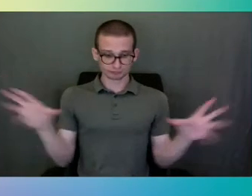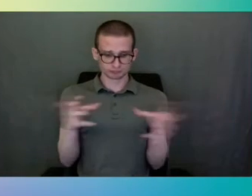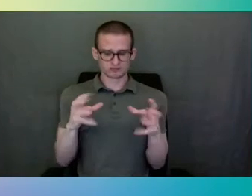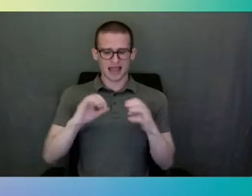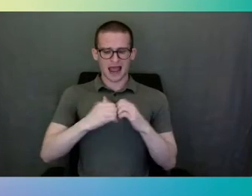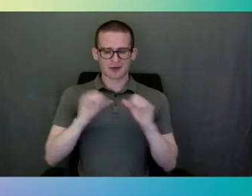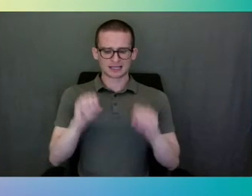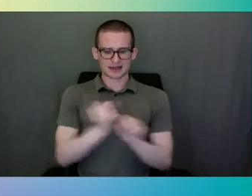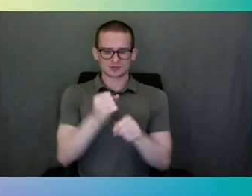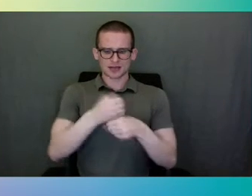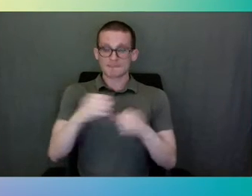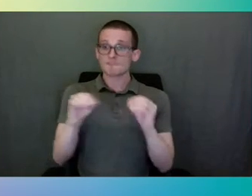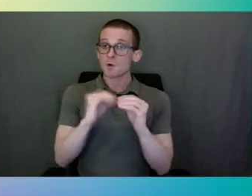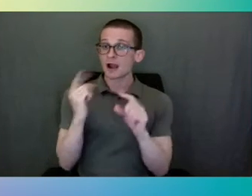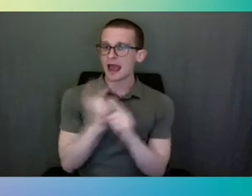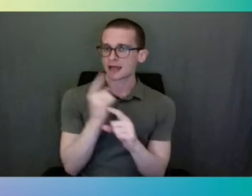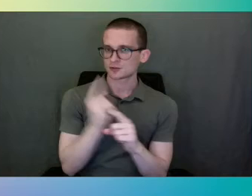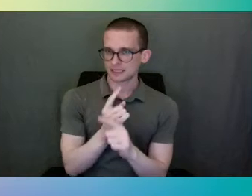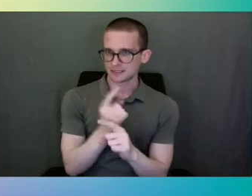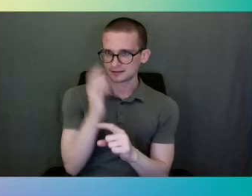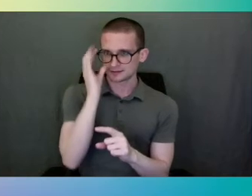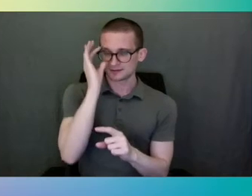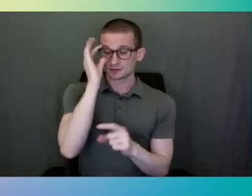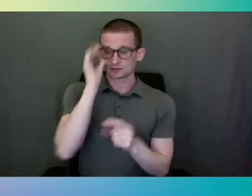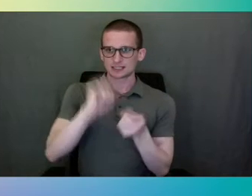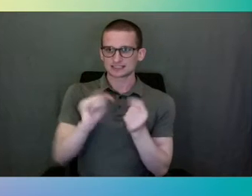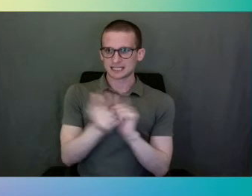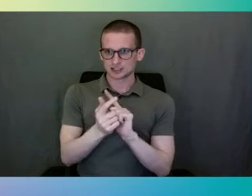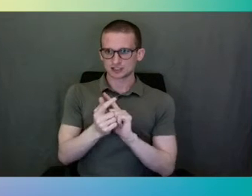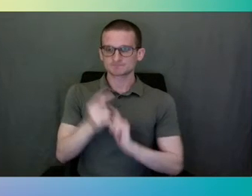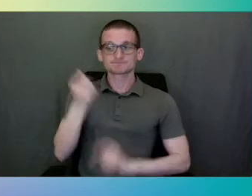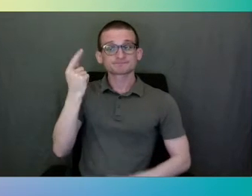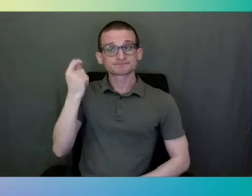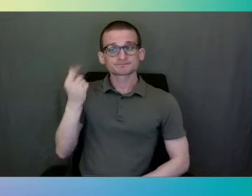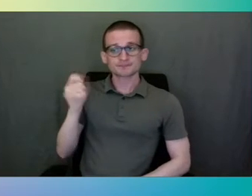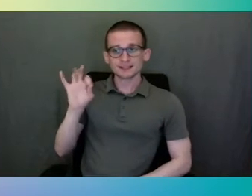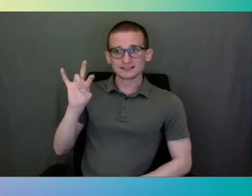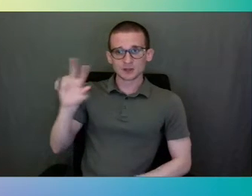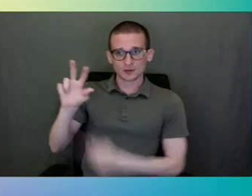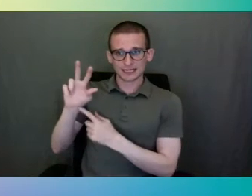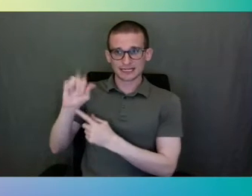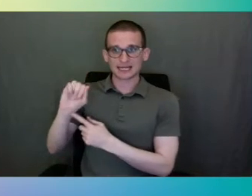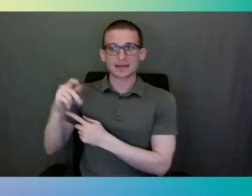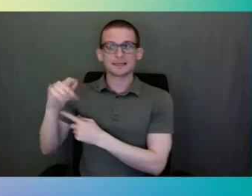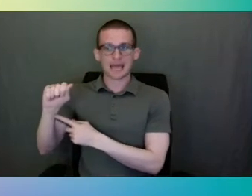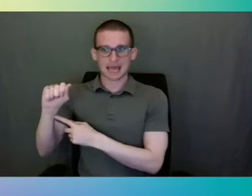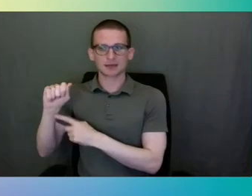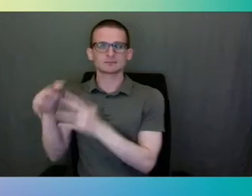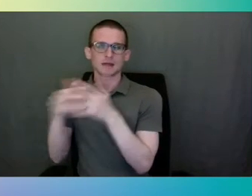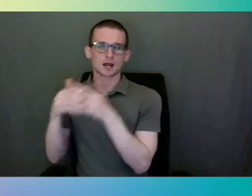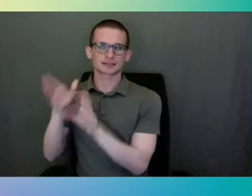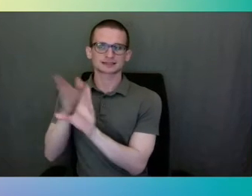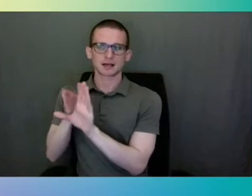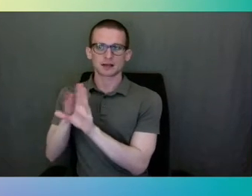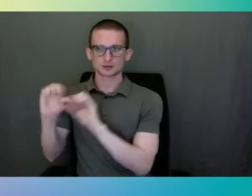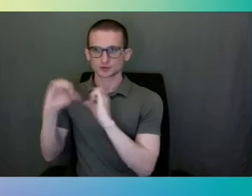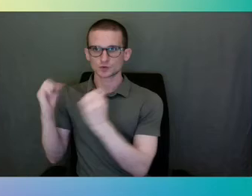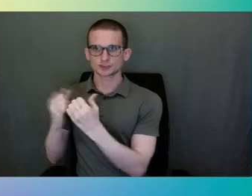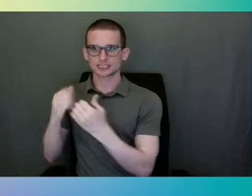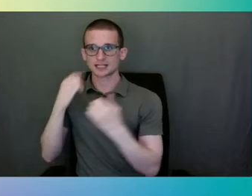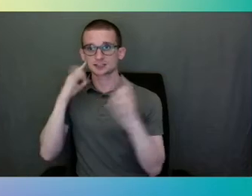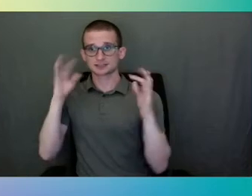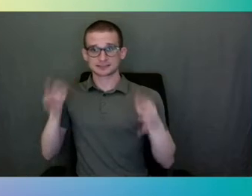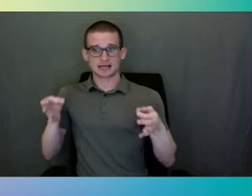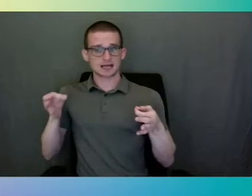in 1973, the APA declared homosexuality is no longer a mental illness. It's a